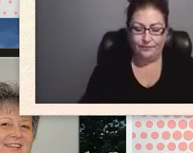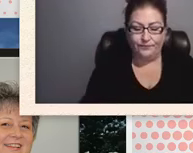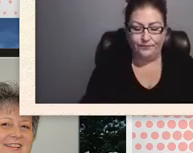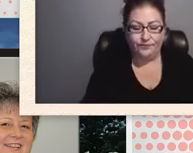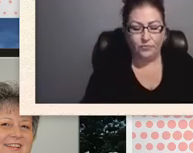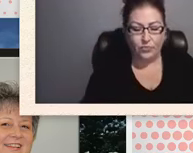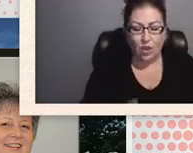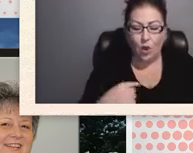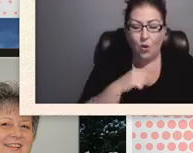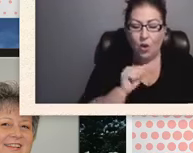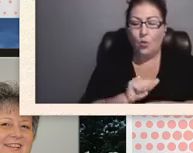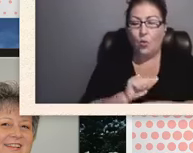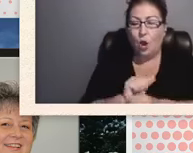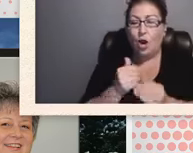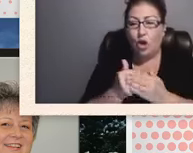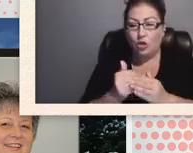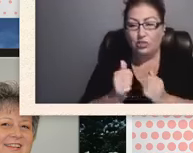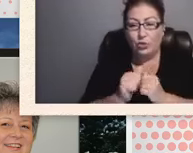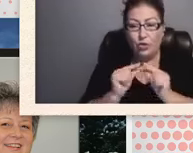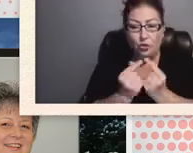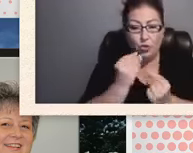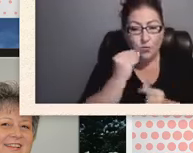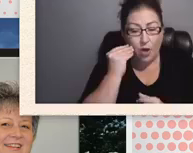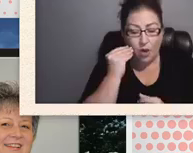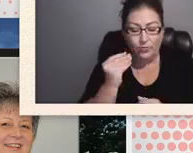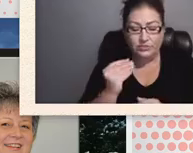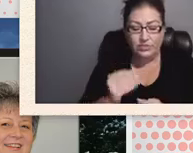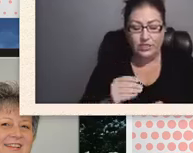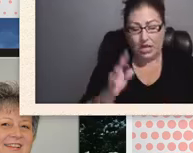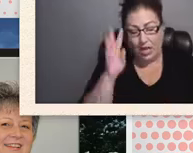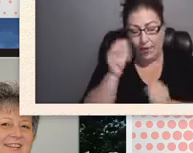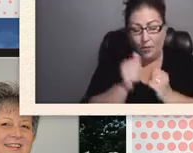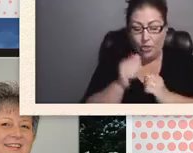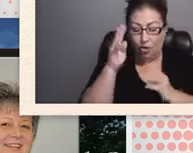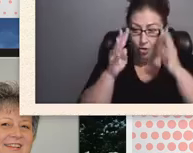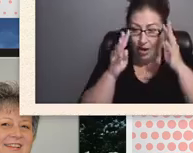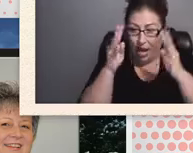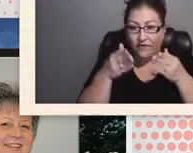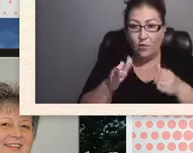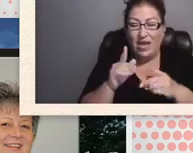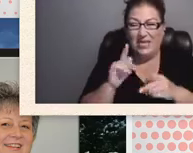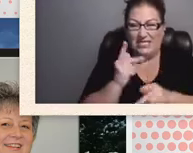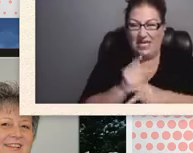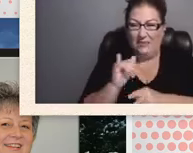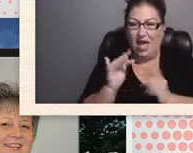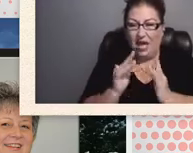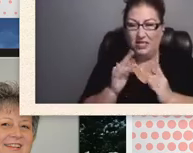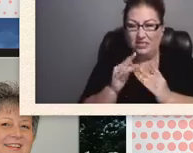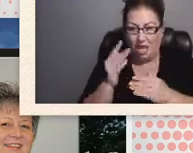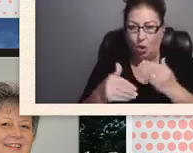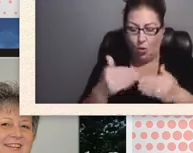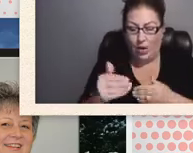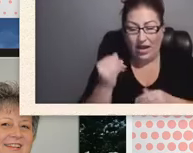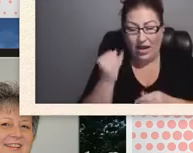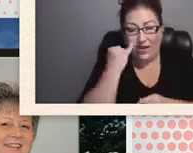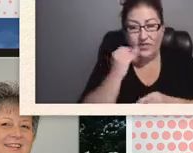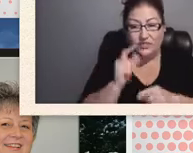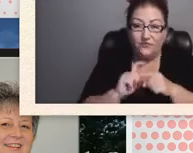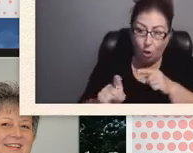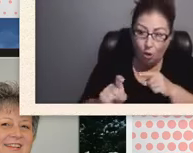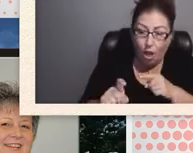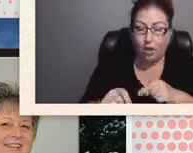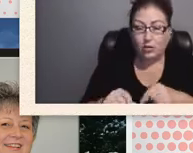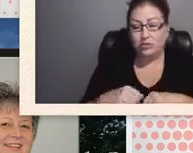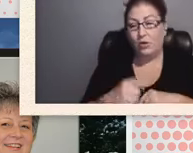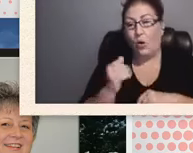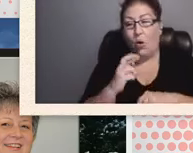closely with the group homes to come up with creative ways to keep that contact going, whether it's phone calls or